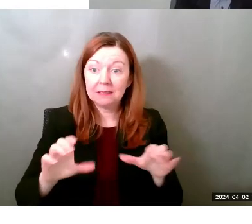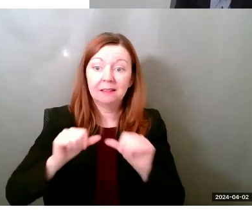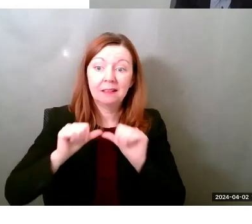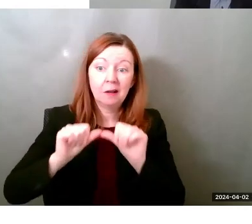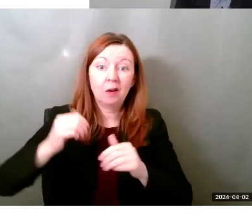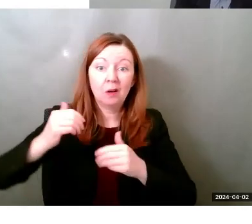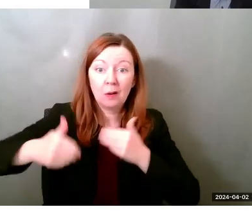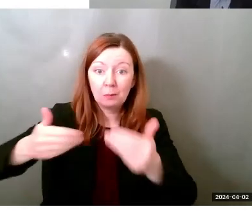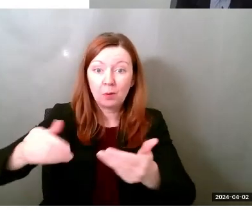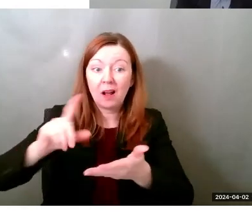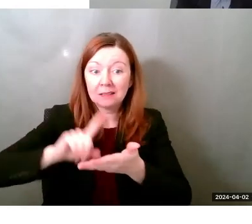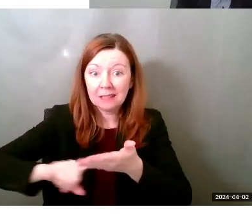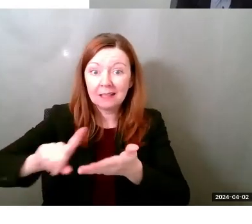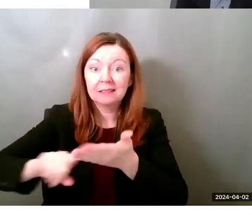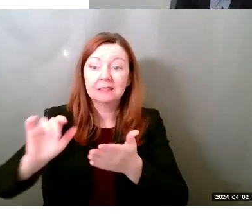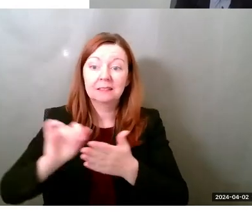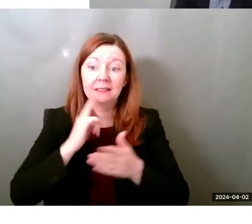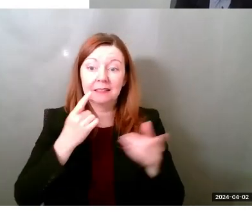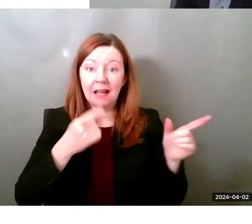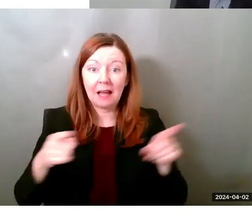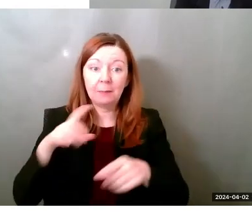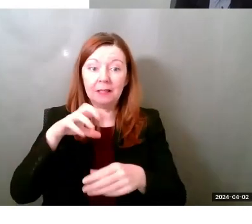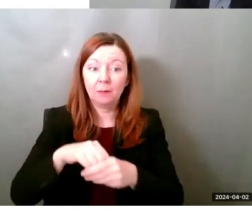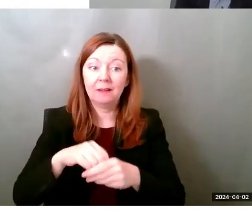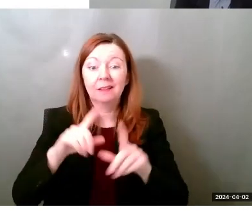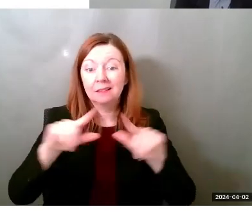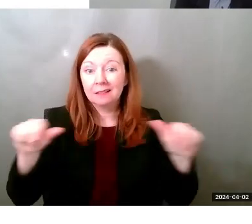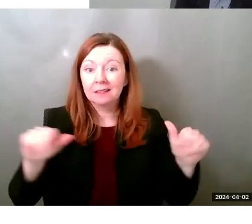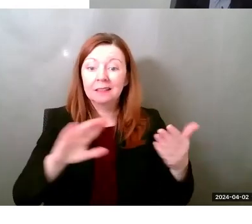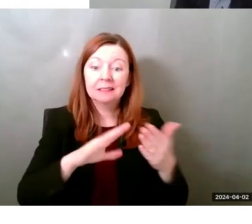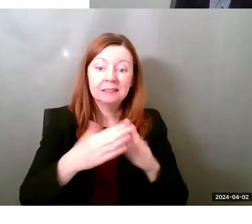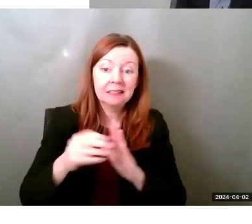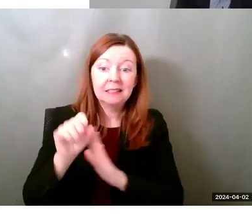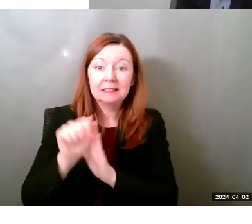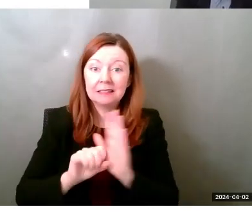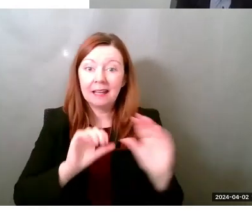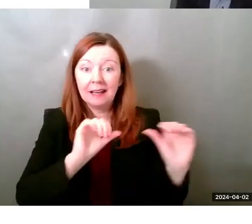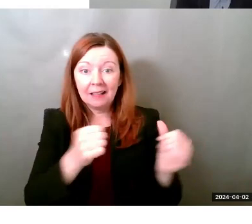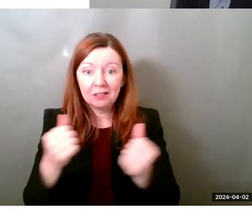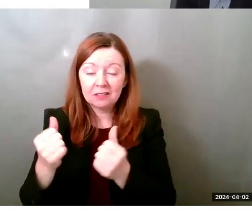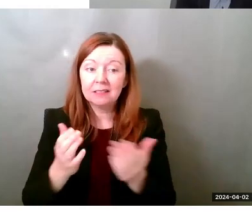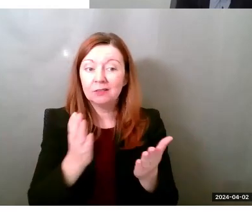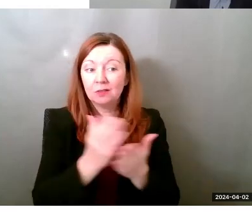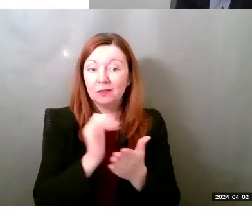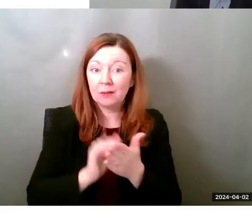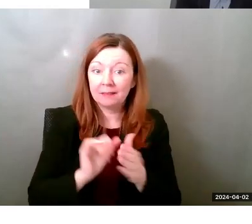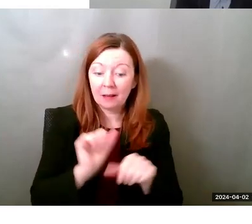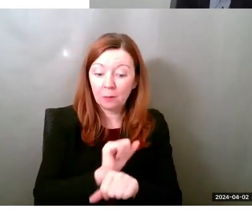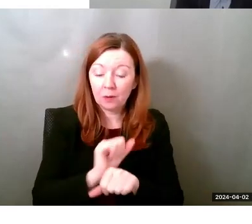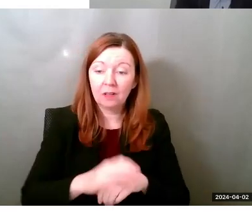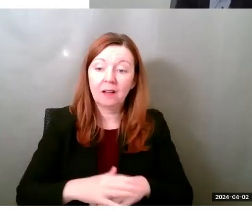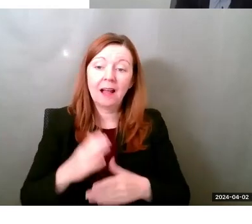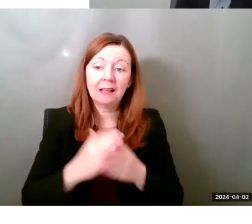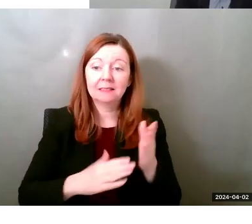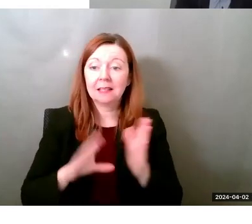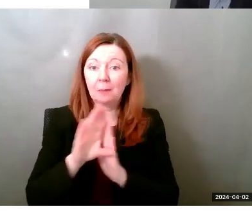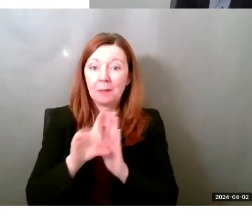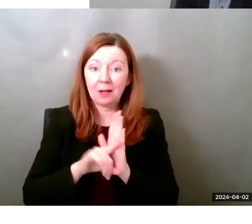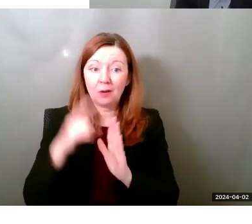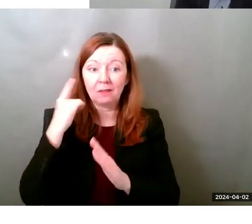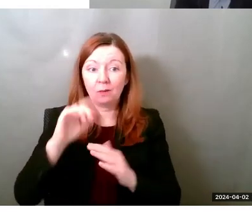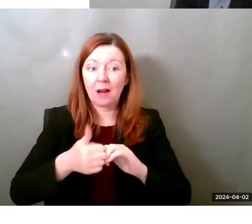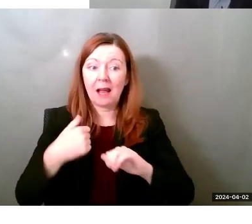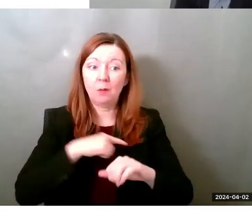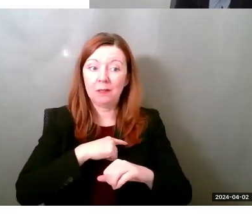process that is happening with the various city and state agencies in reviewing that work, and some of the background for how